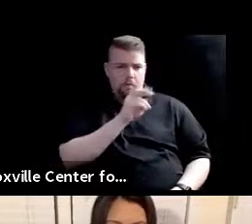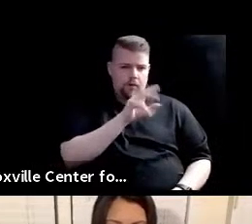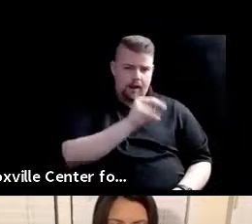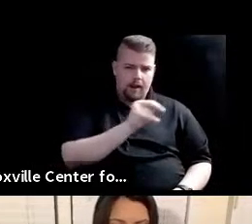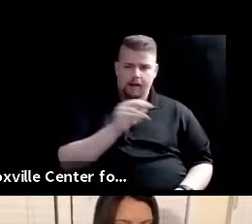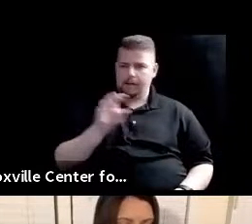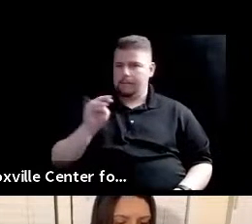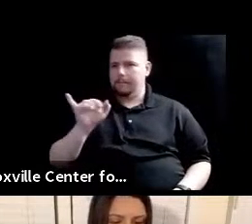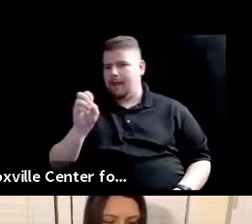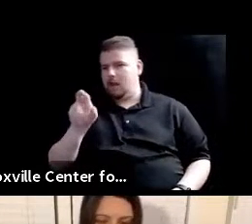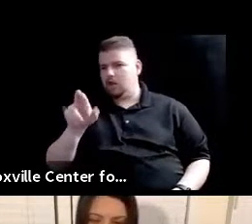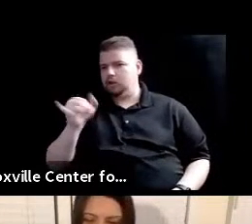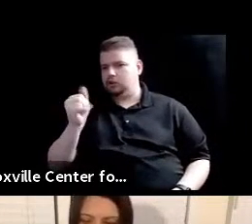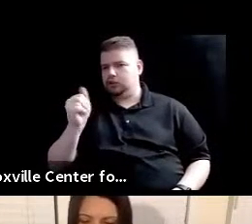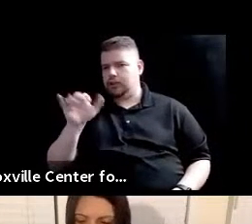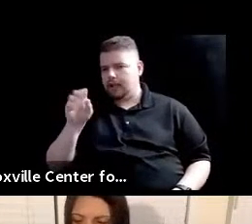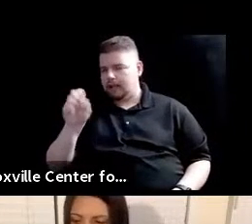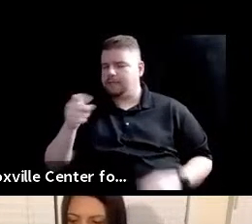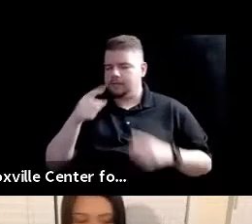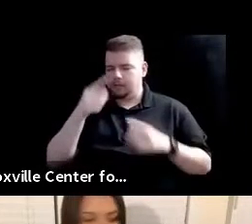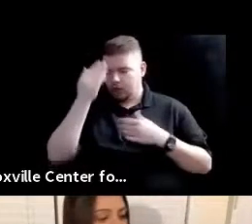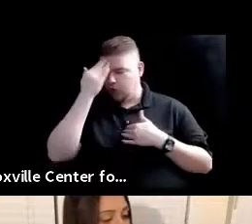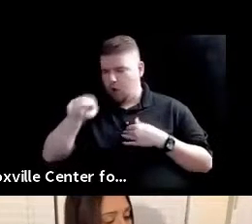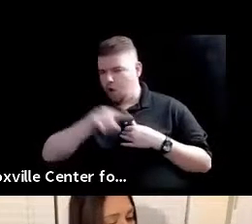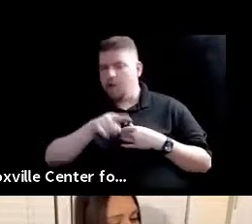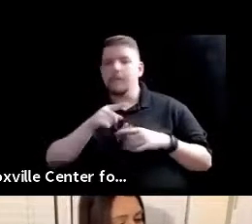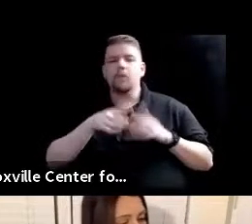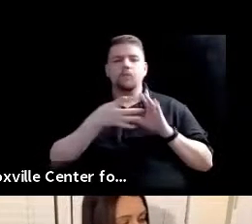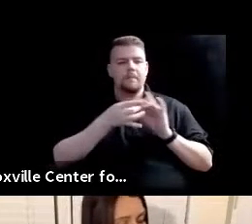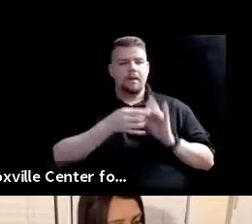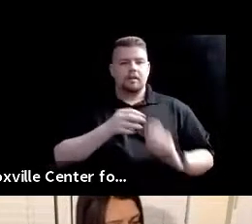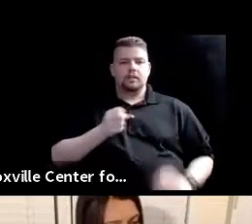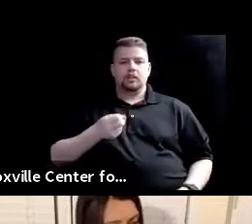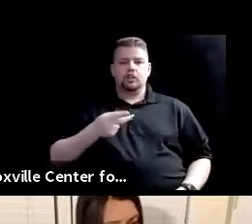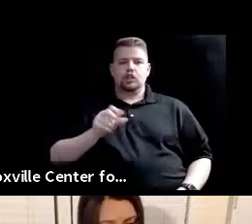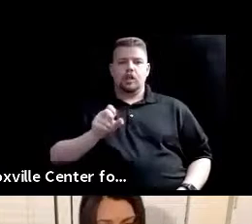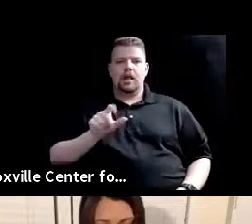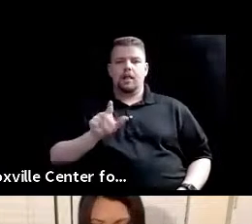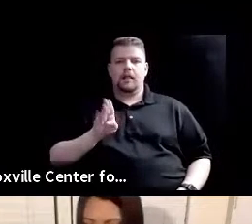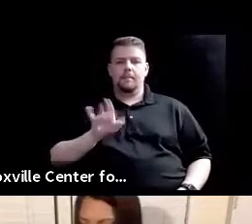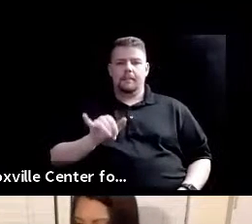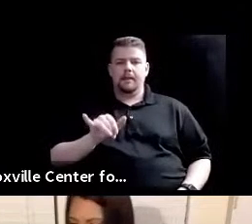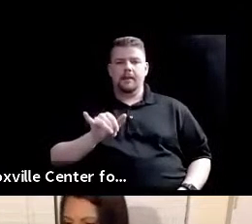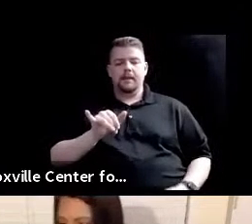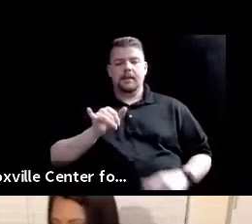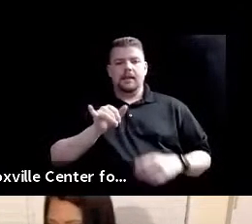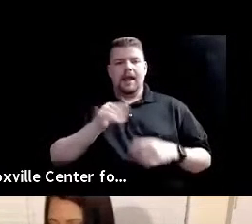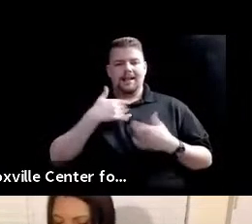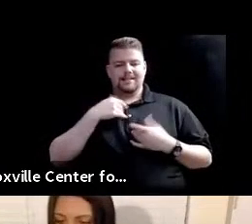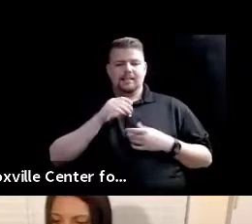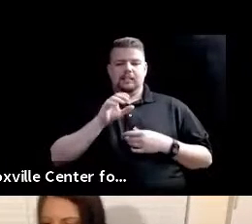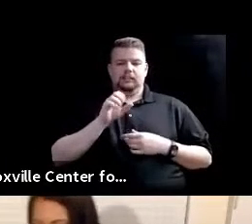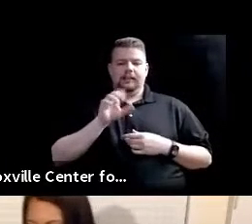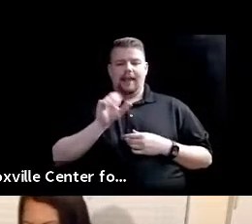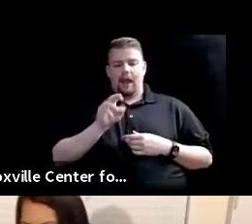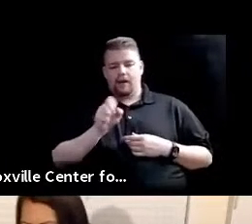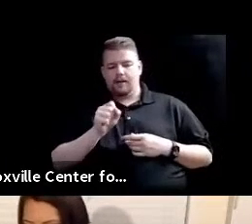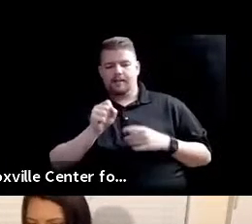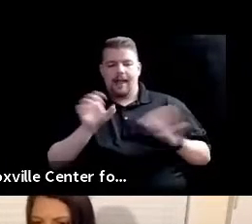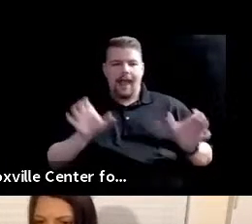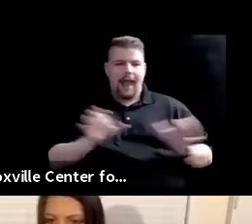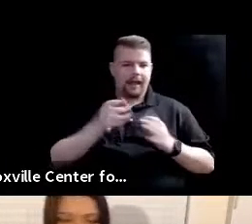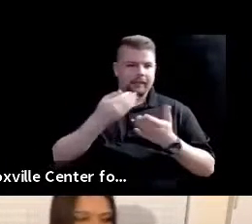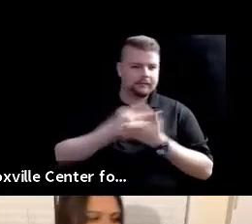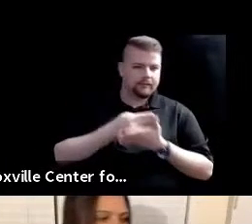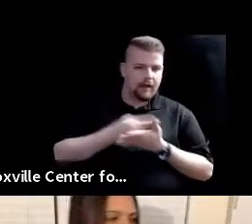Jacobs, if you know, I know that we mentioned that Shelby County has this CARES Act fund. When I was kind of poking around,